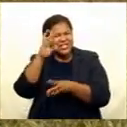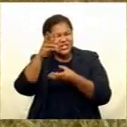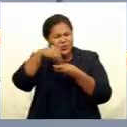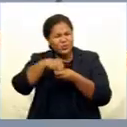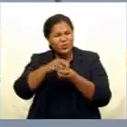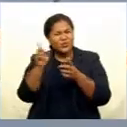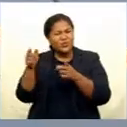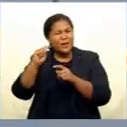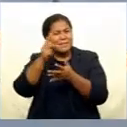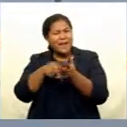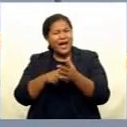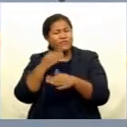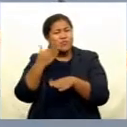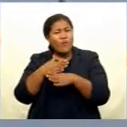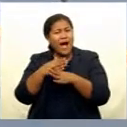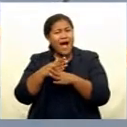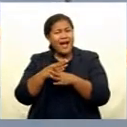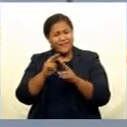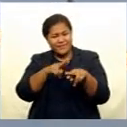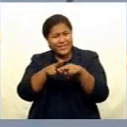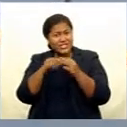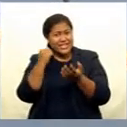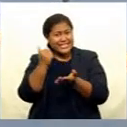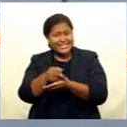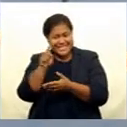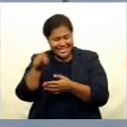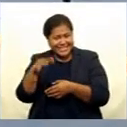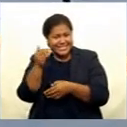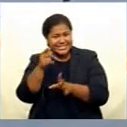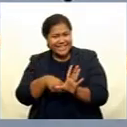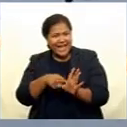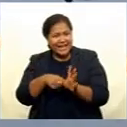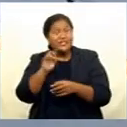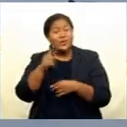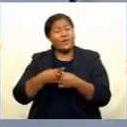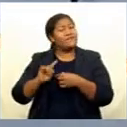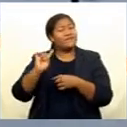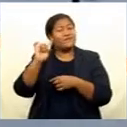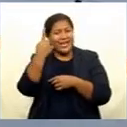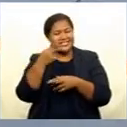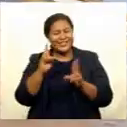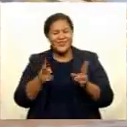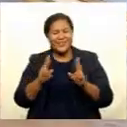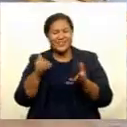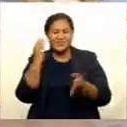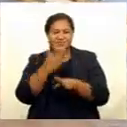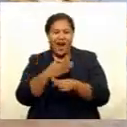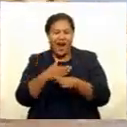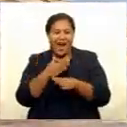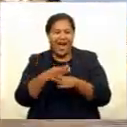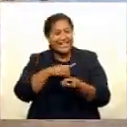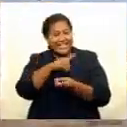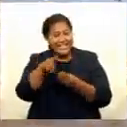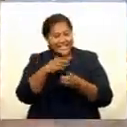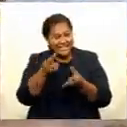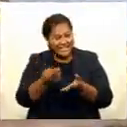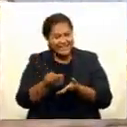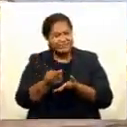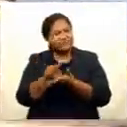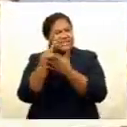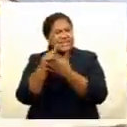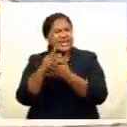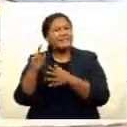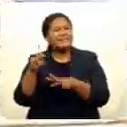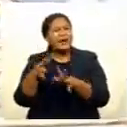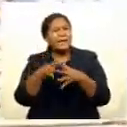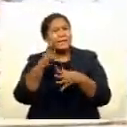were part of Operation Fiji Assist earlier this year, and it was her first humanitarian assistance and disaster relief mission within the